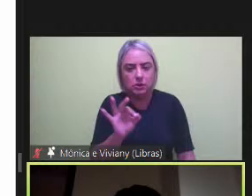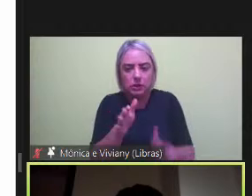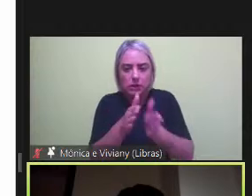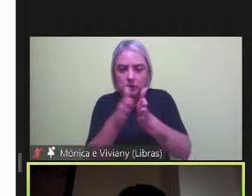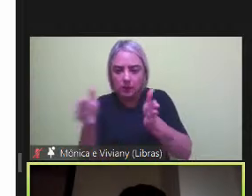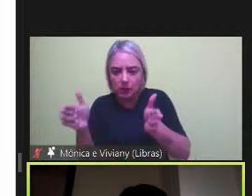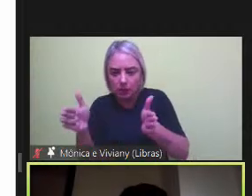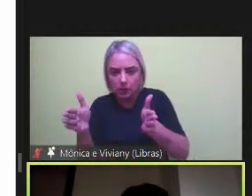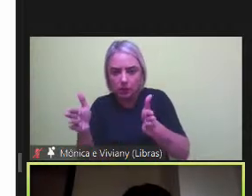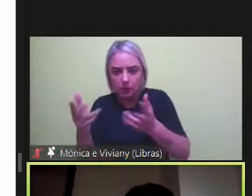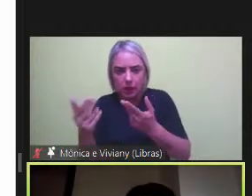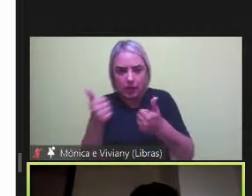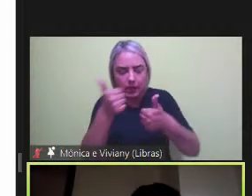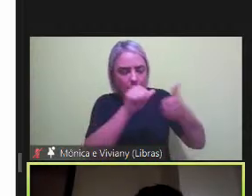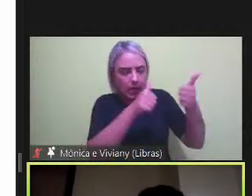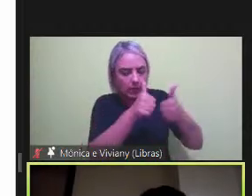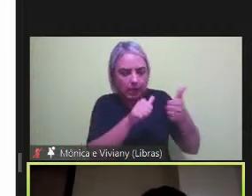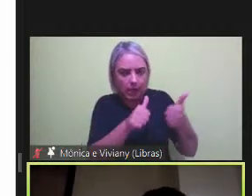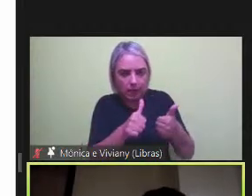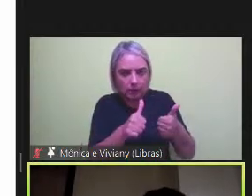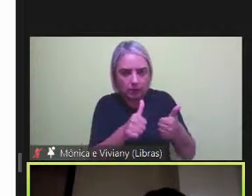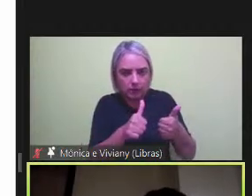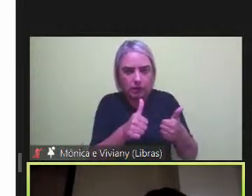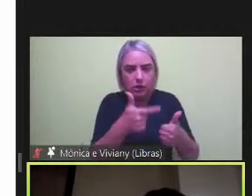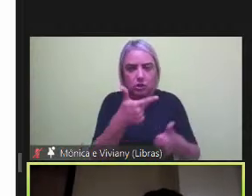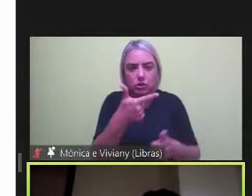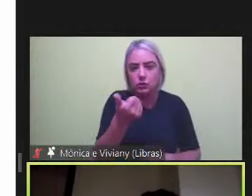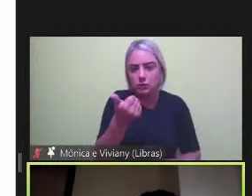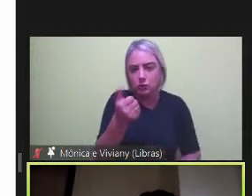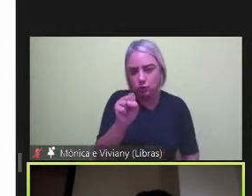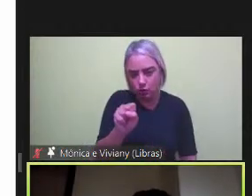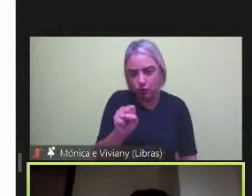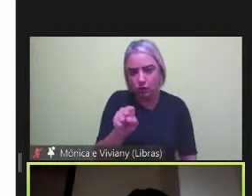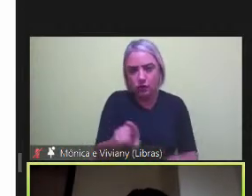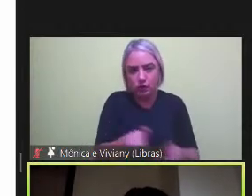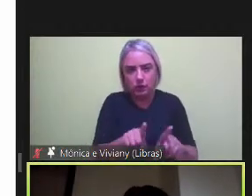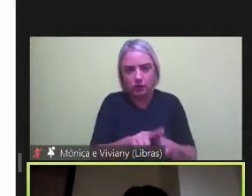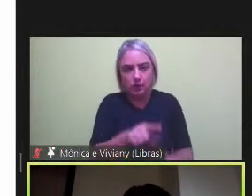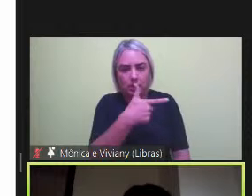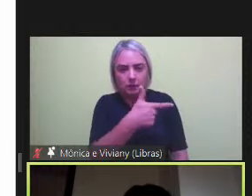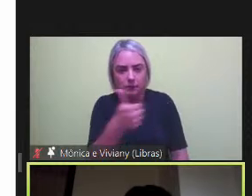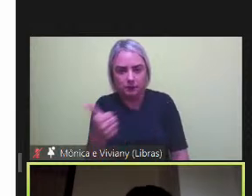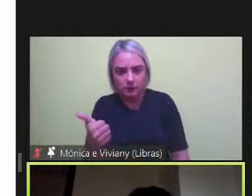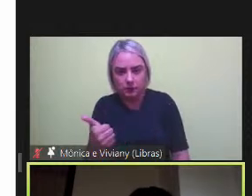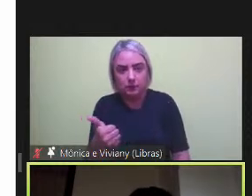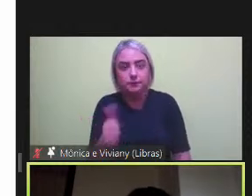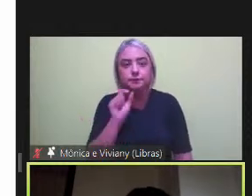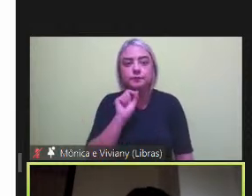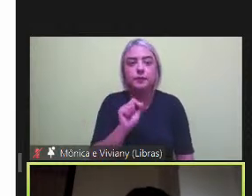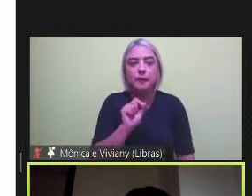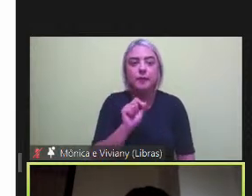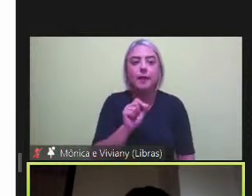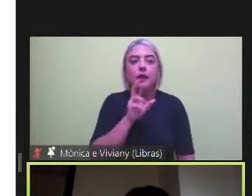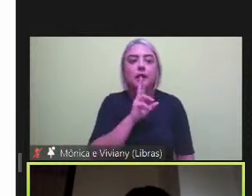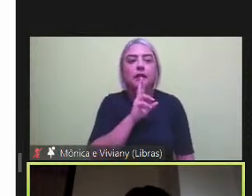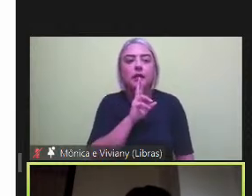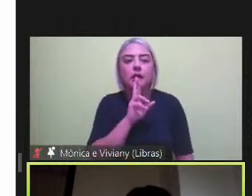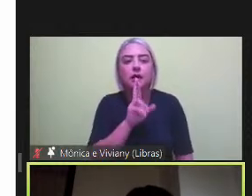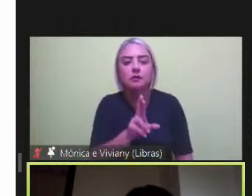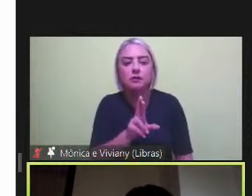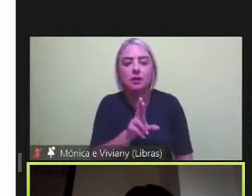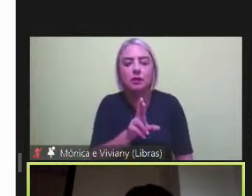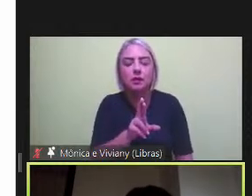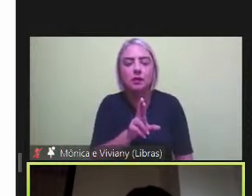11% in the same period that was analyzed between 2018 and 2021. And